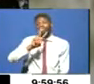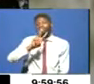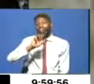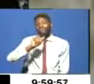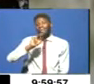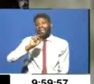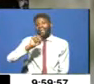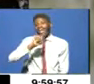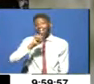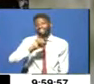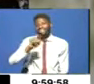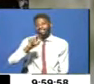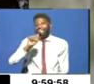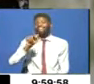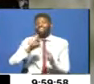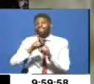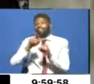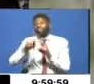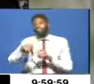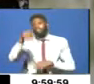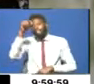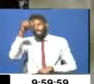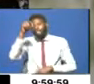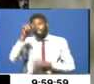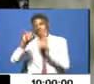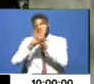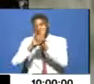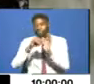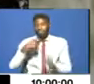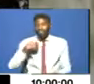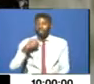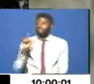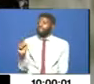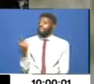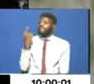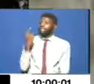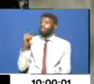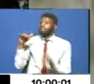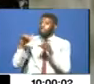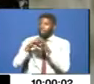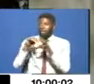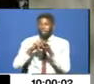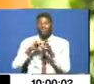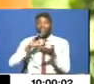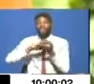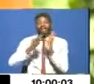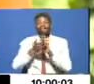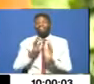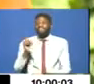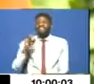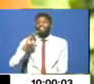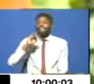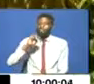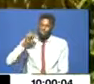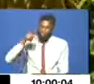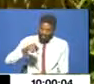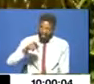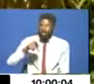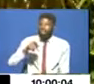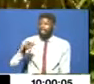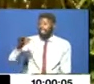was identified. So I was the first member. Nilikuwa mbunge wa Kwanza. So